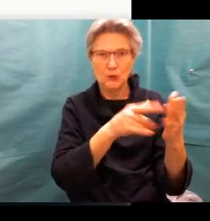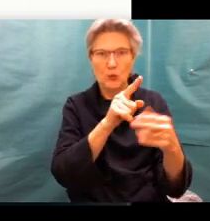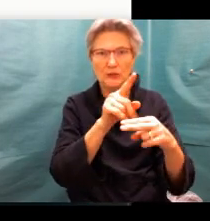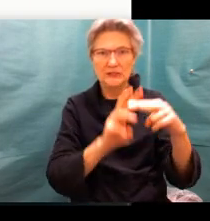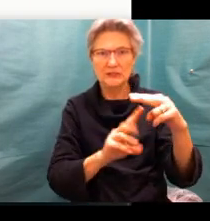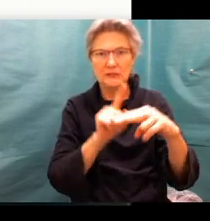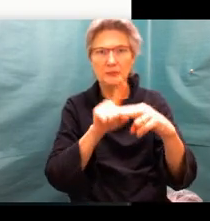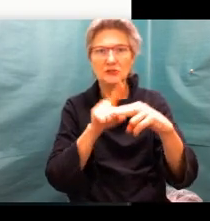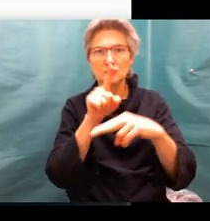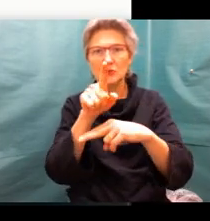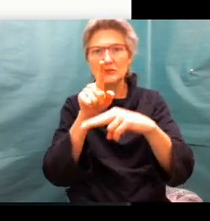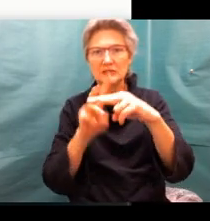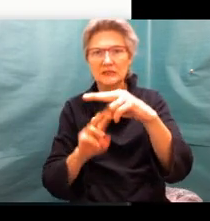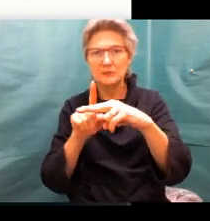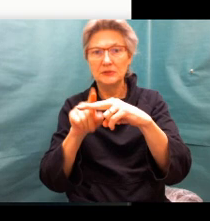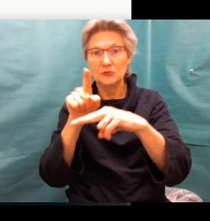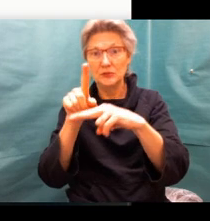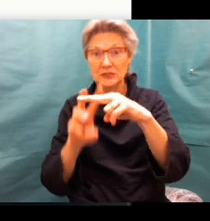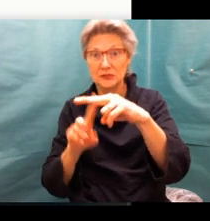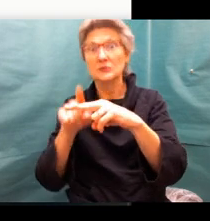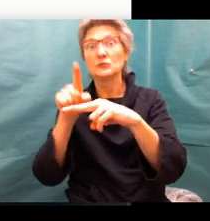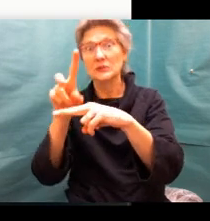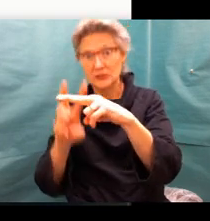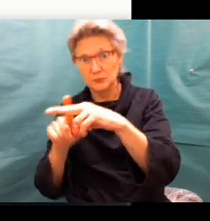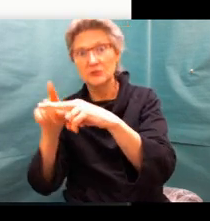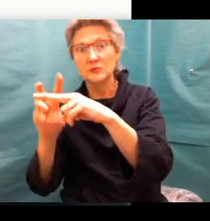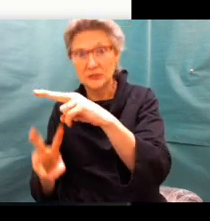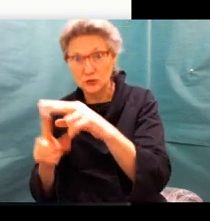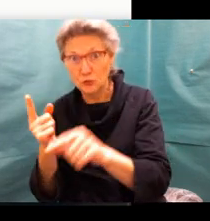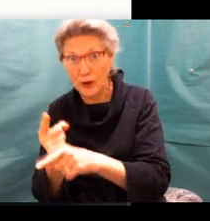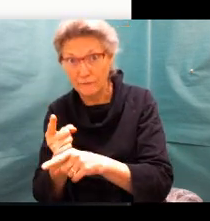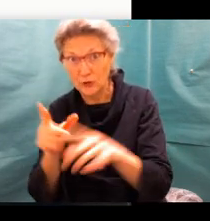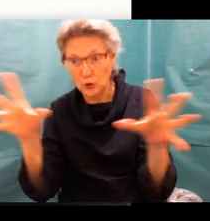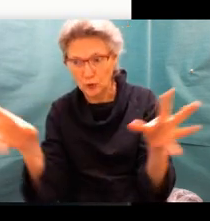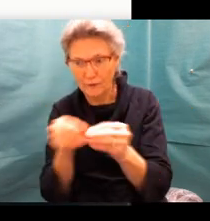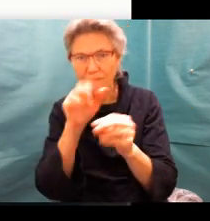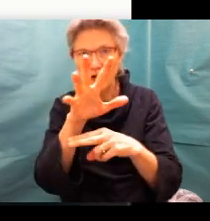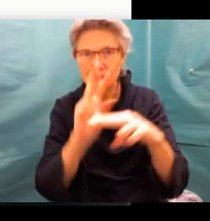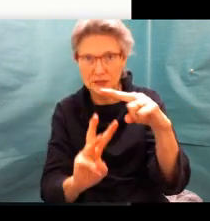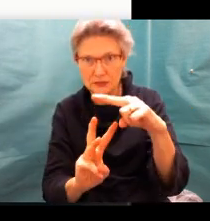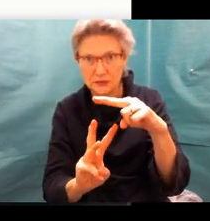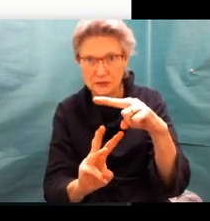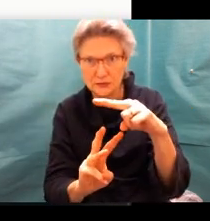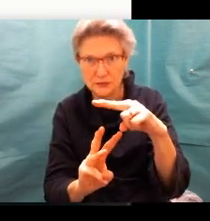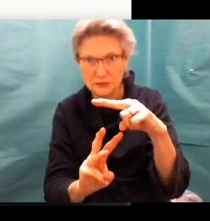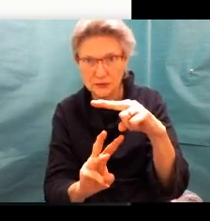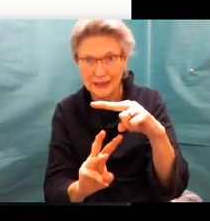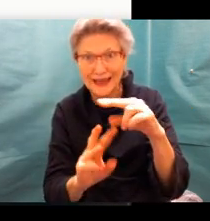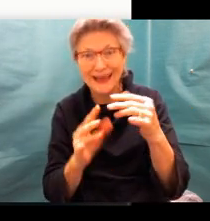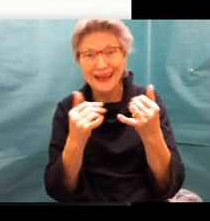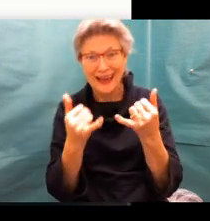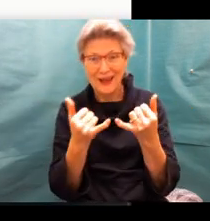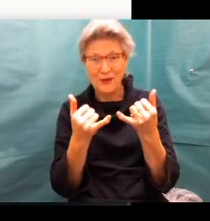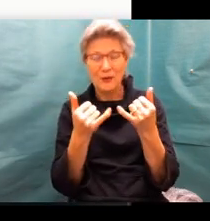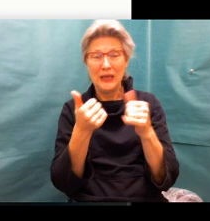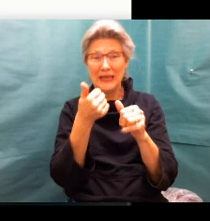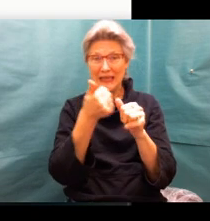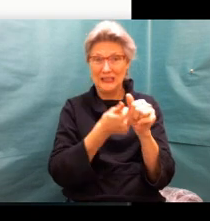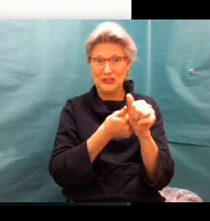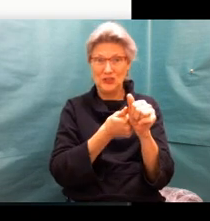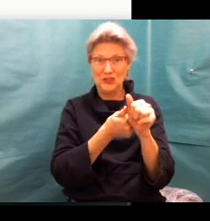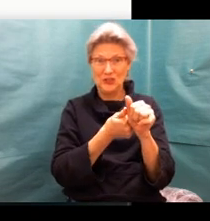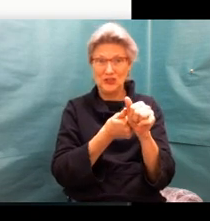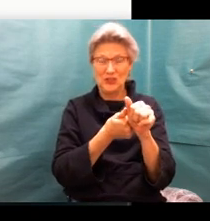1/6 plus 1/6 plus 1/6 plus 1/6, right? For a total of 5/6. Now, each of